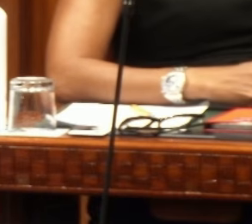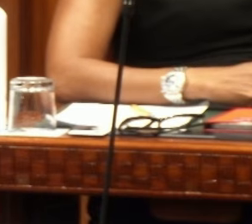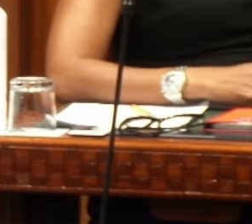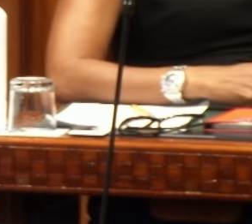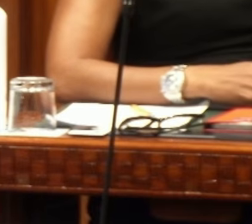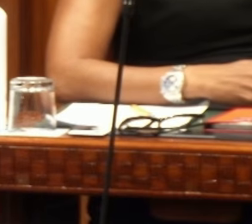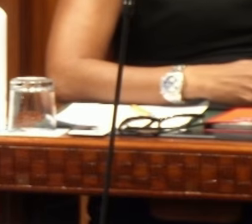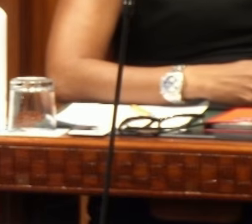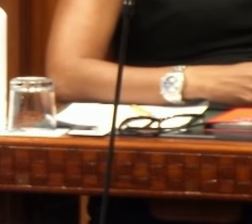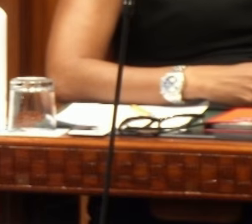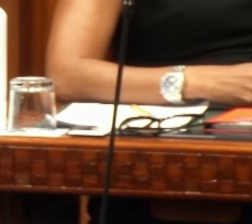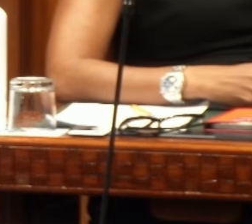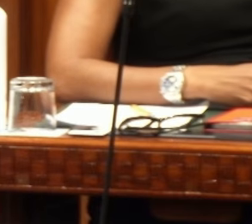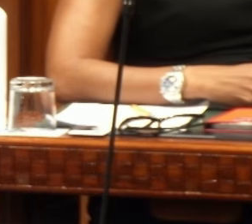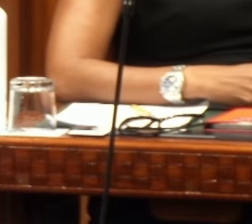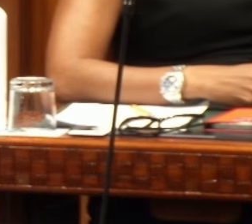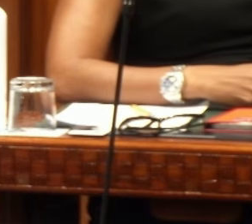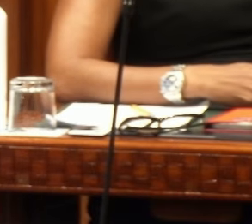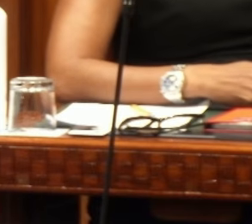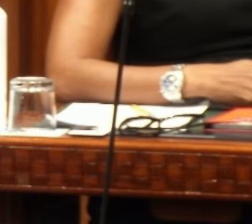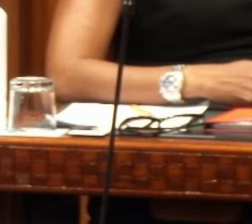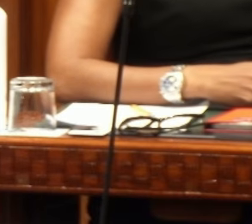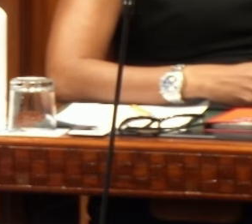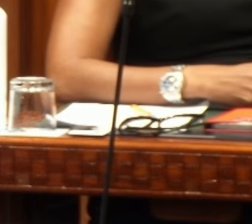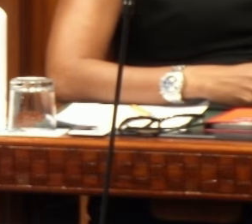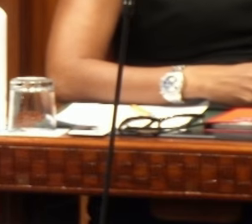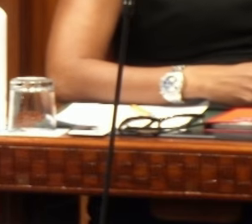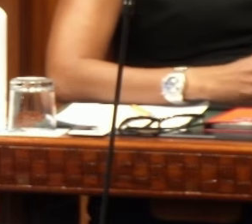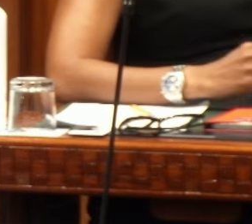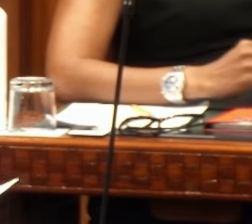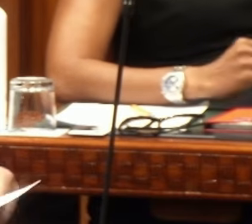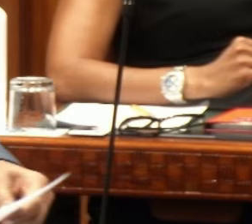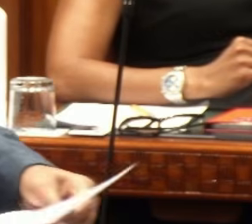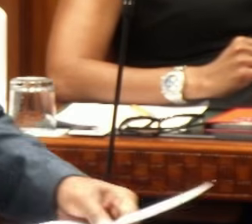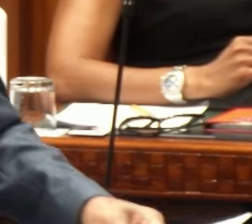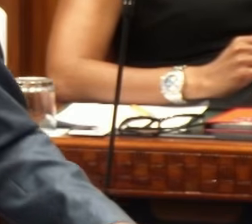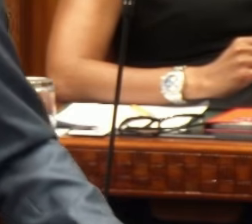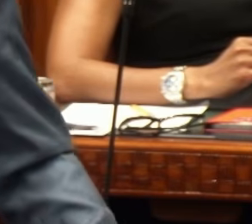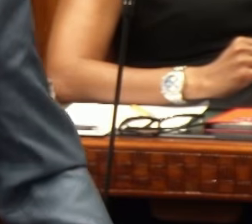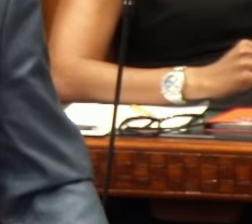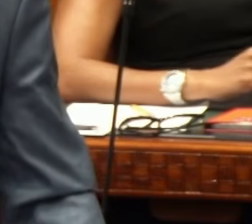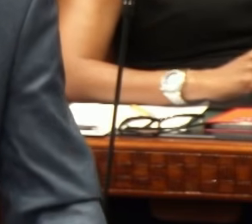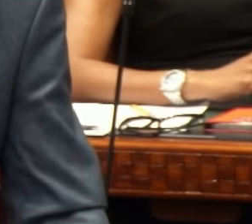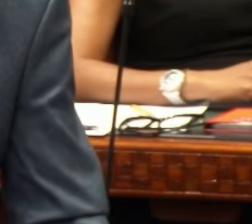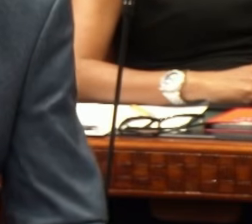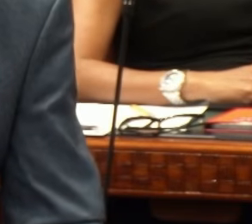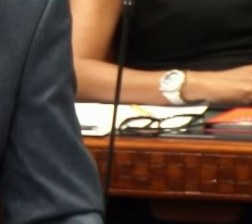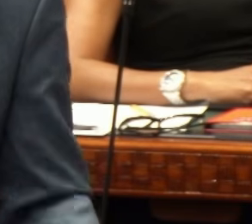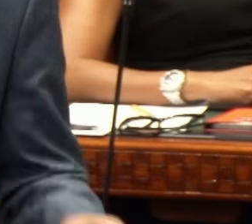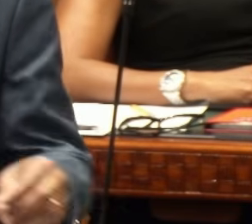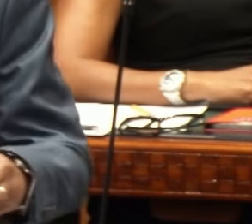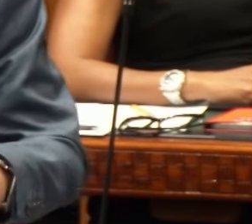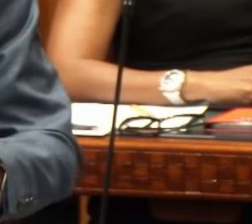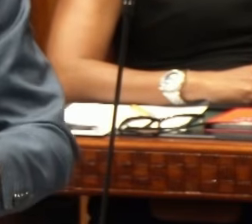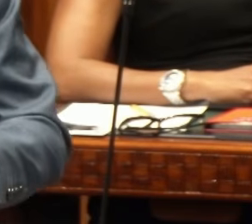years. We are still using old manual systems and have not caught up with new technology in water and wastewater management. We have major